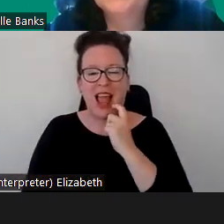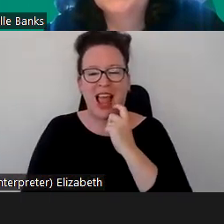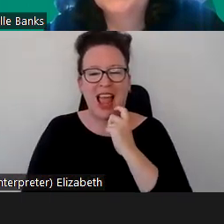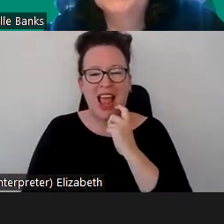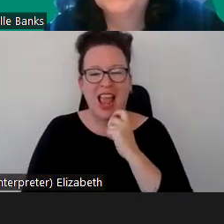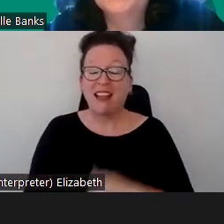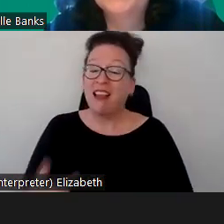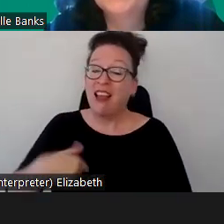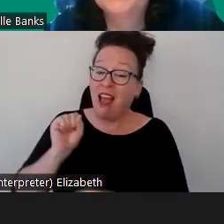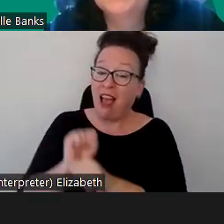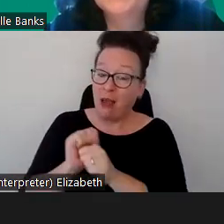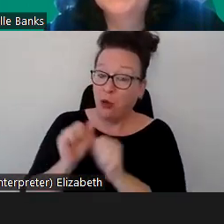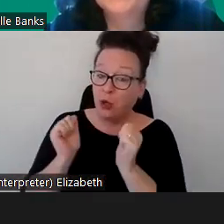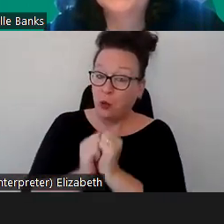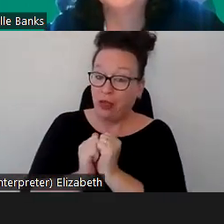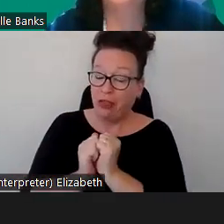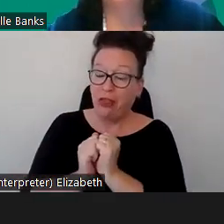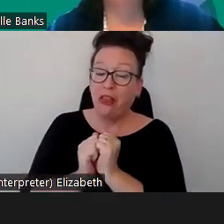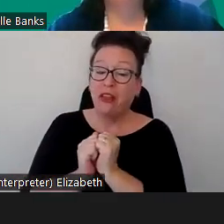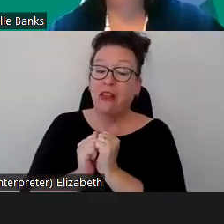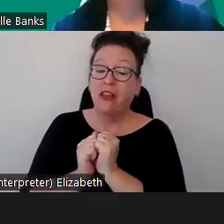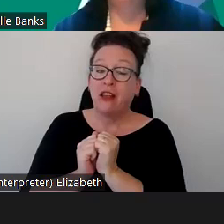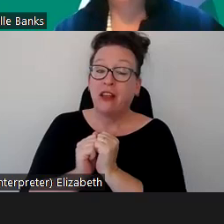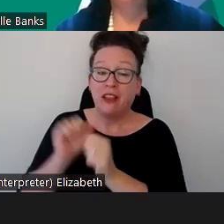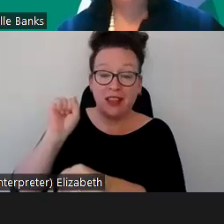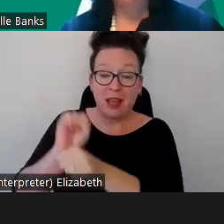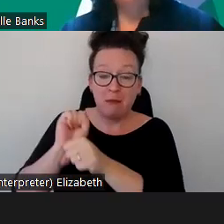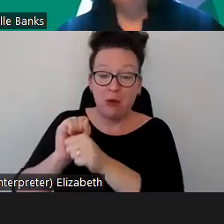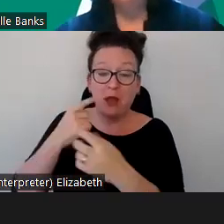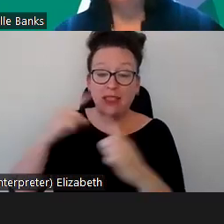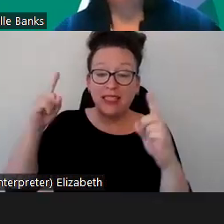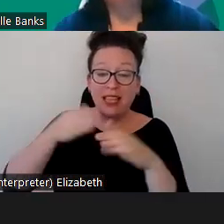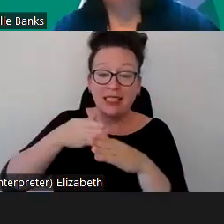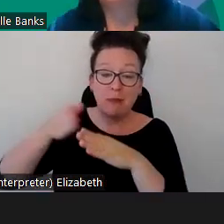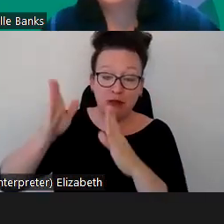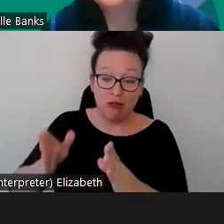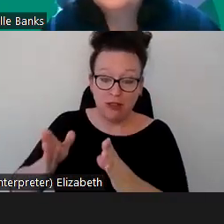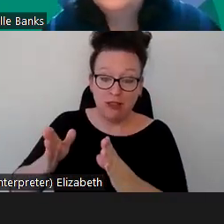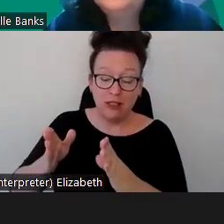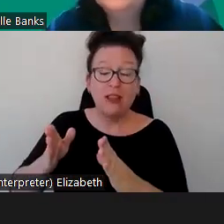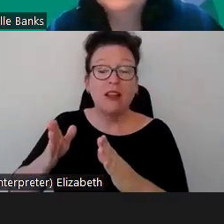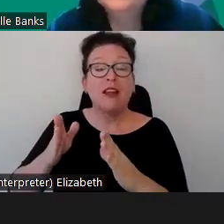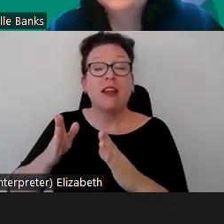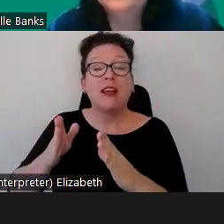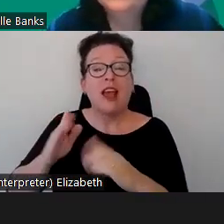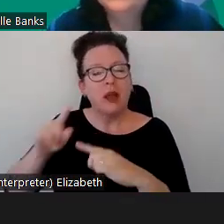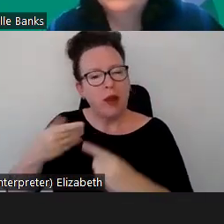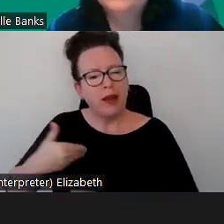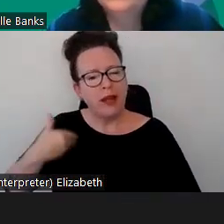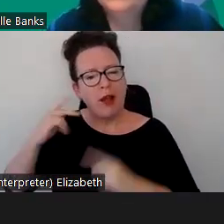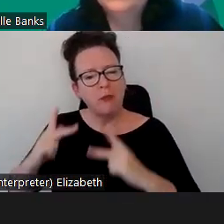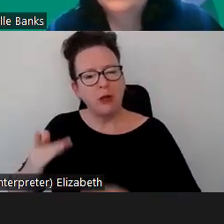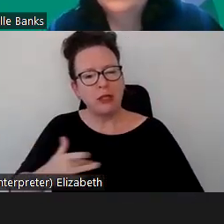I work closely with the employment success specialist. And when a NextGener feels like they're